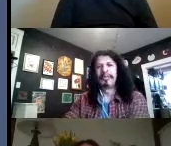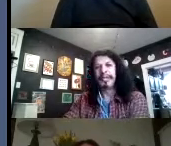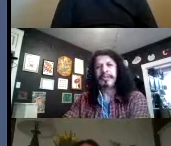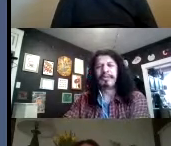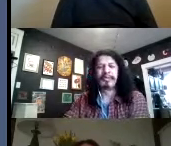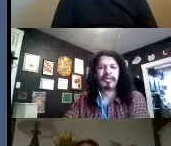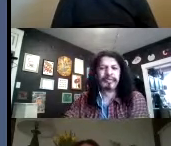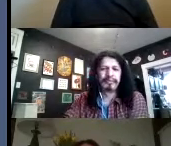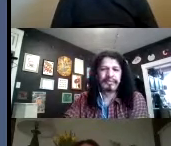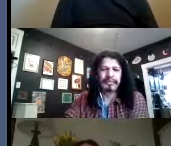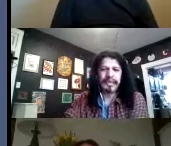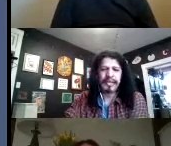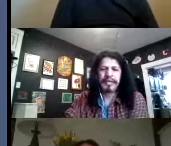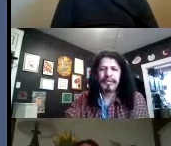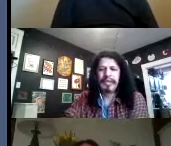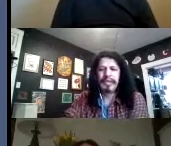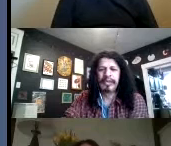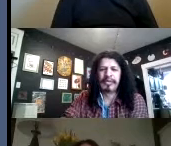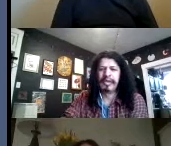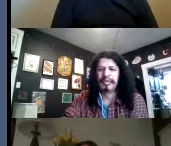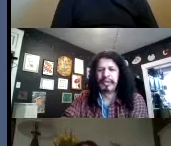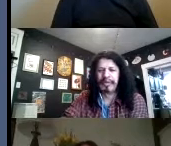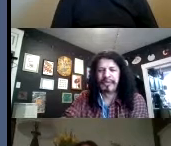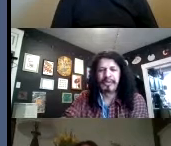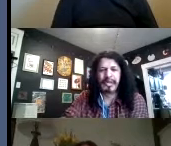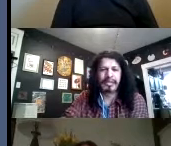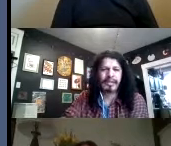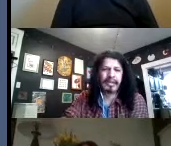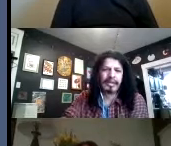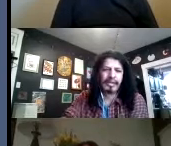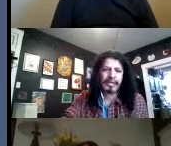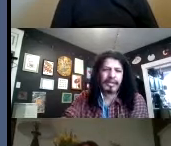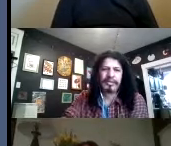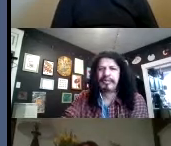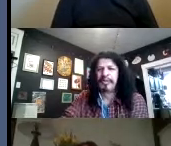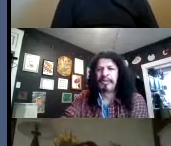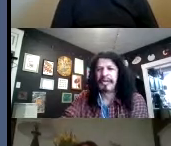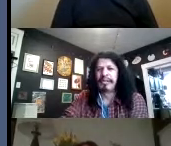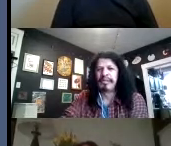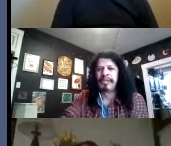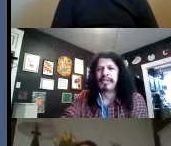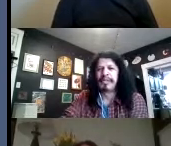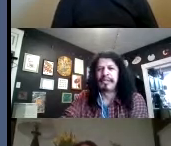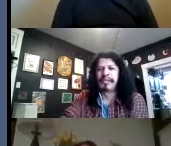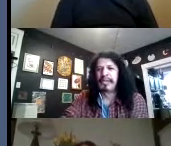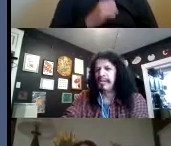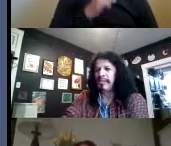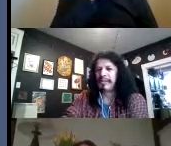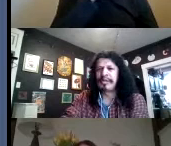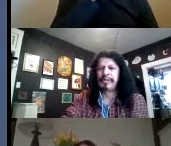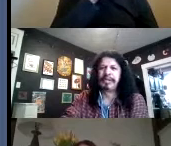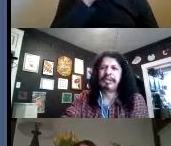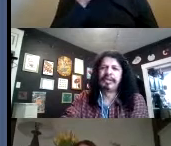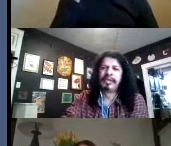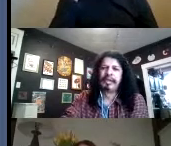option available. So that will be also at the bottom of your screen. 2 more reminders. One is that this meeting is